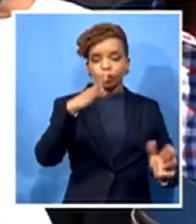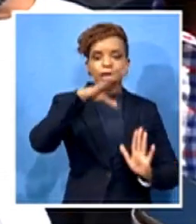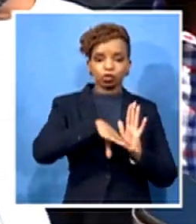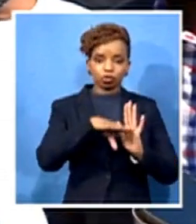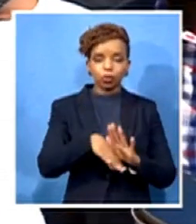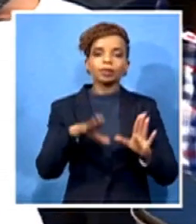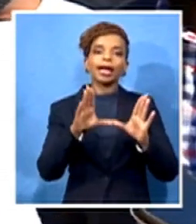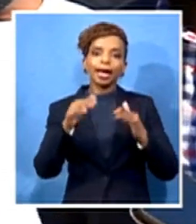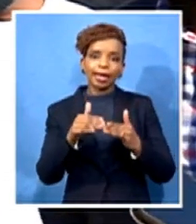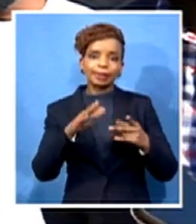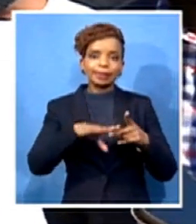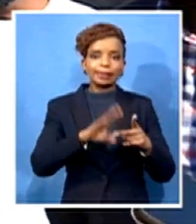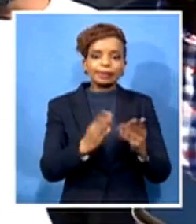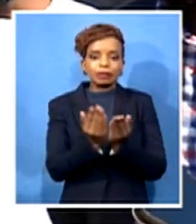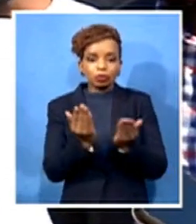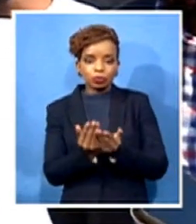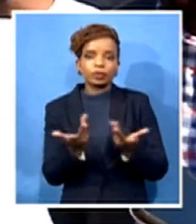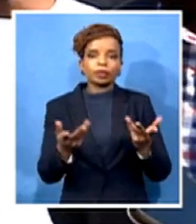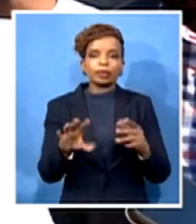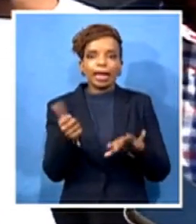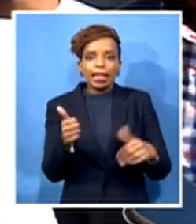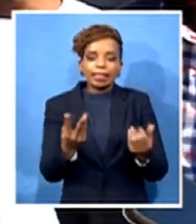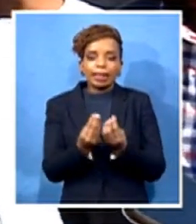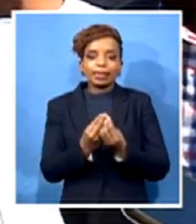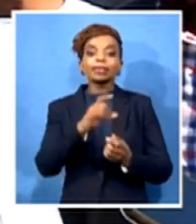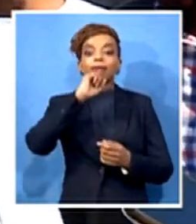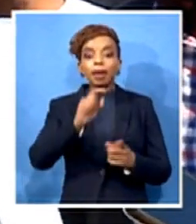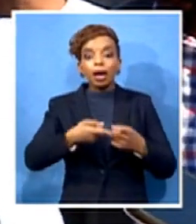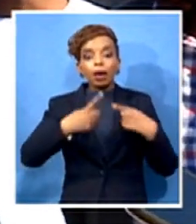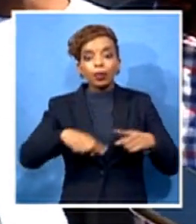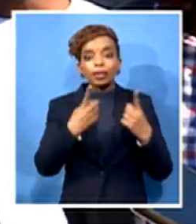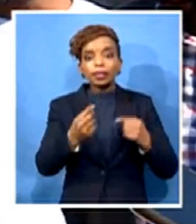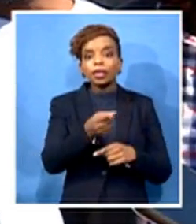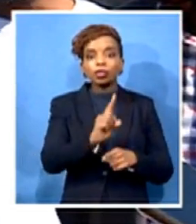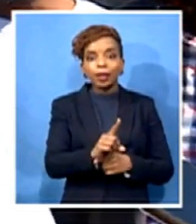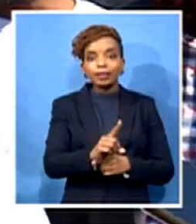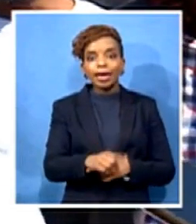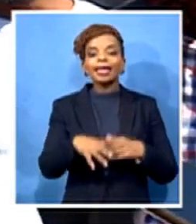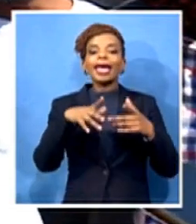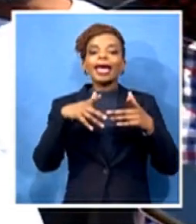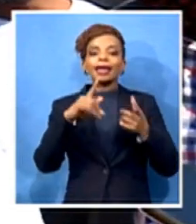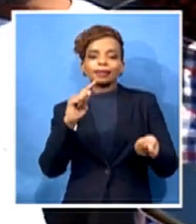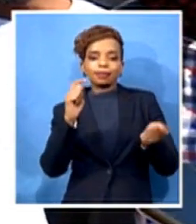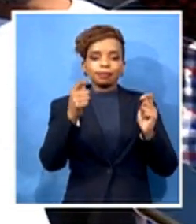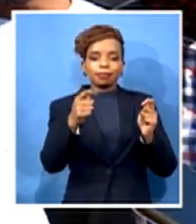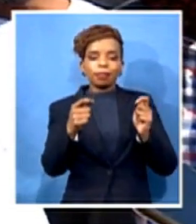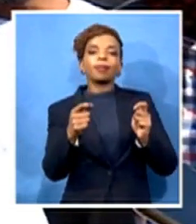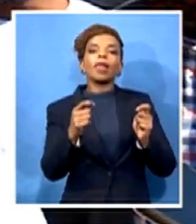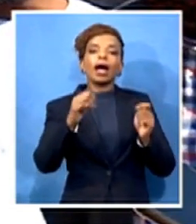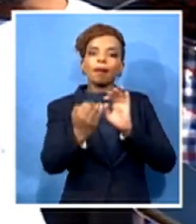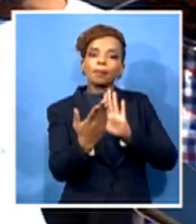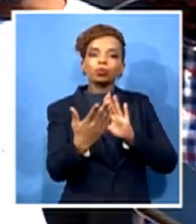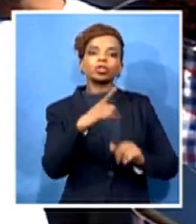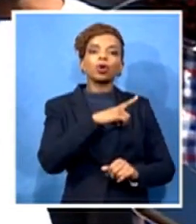That is why we adopted what we call the differentiated approach. So those who went home, it means they've opted for